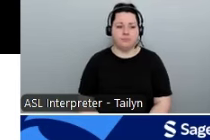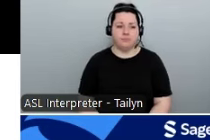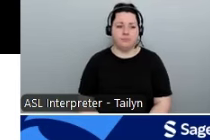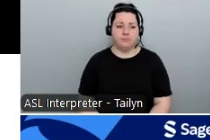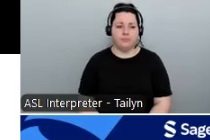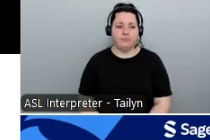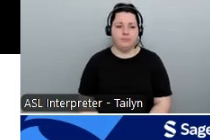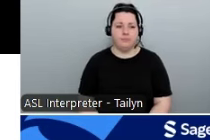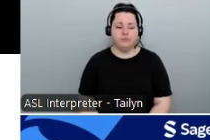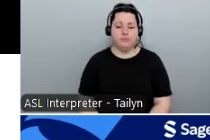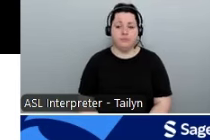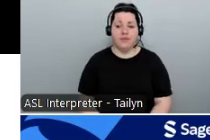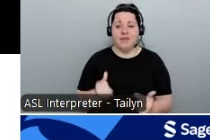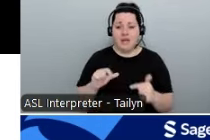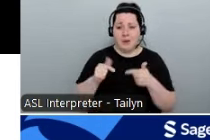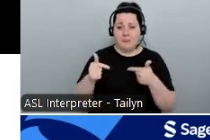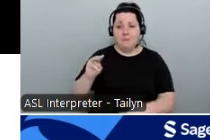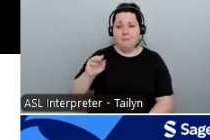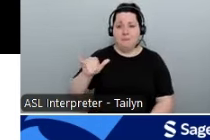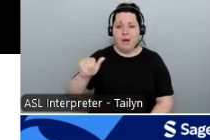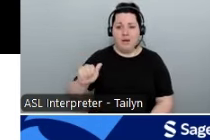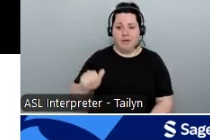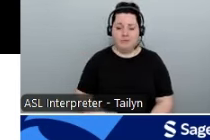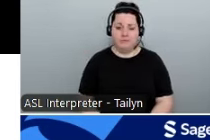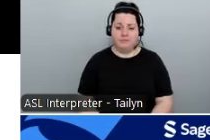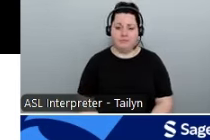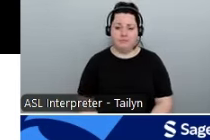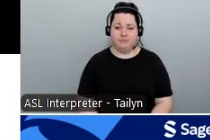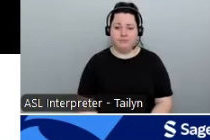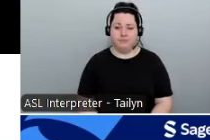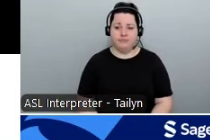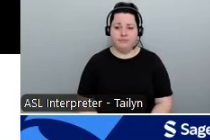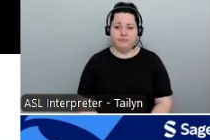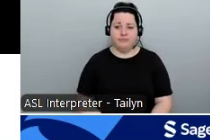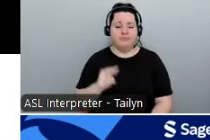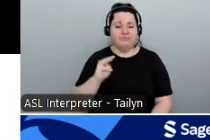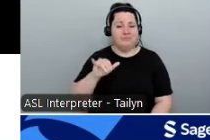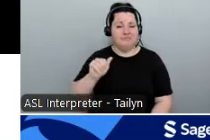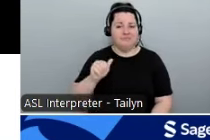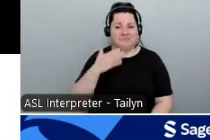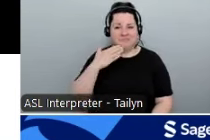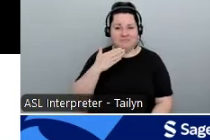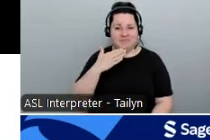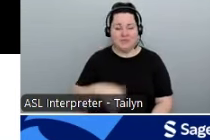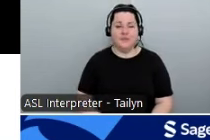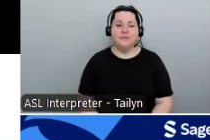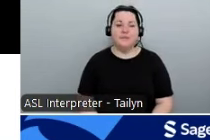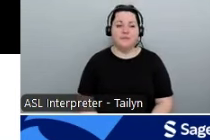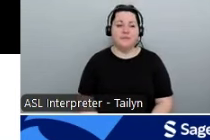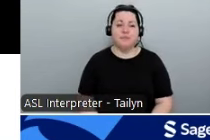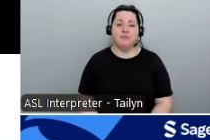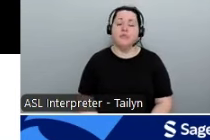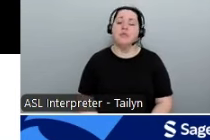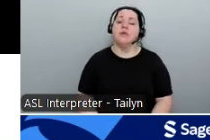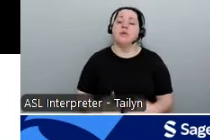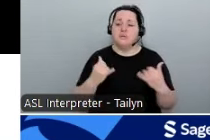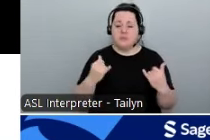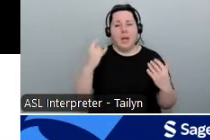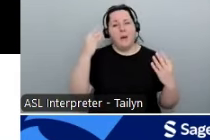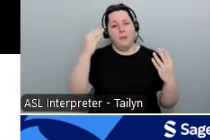I'll now turn things over to Maya. Thank you. Thank you, Tiffany. So now that we've